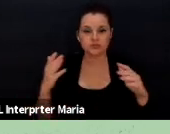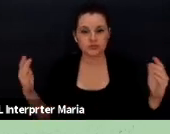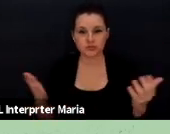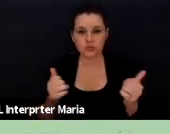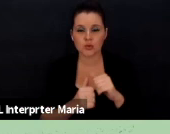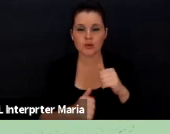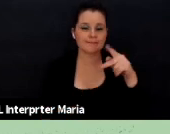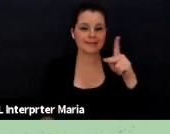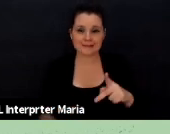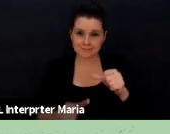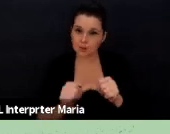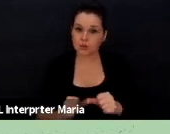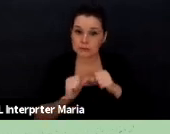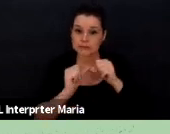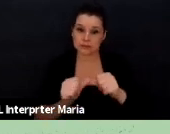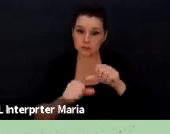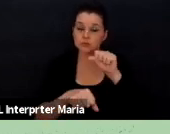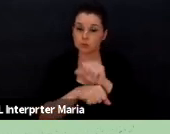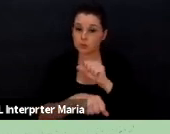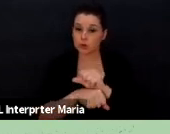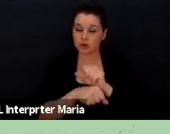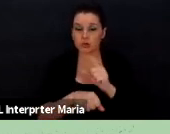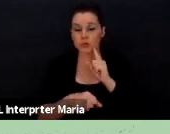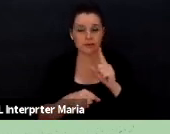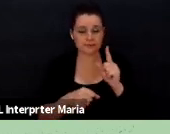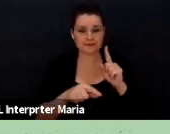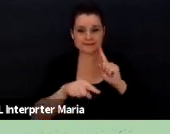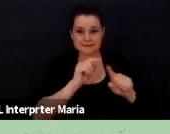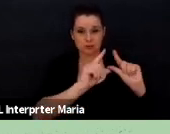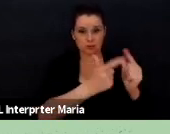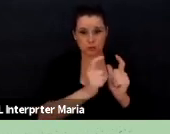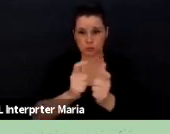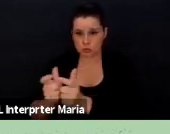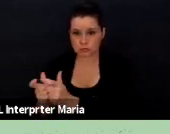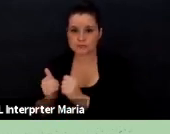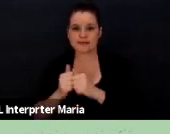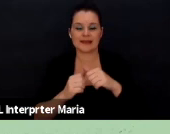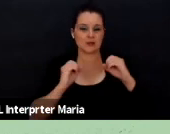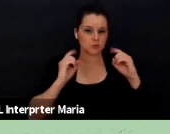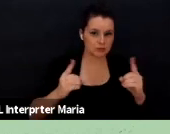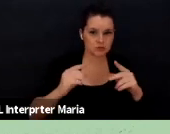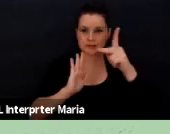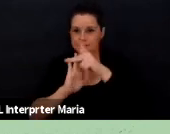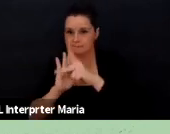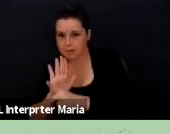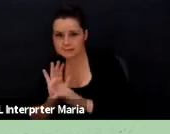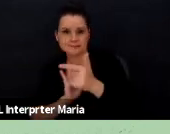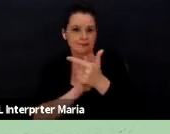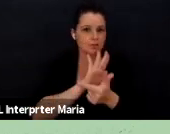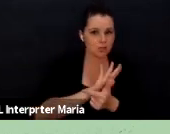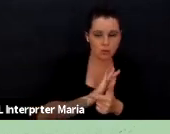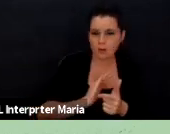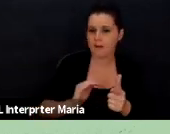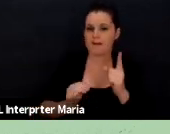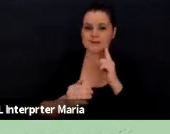Philadelphia continues to work across silos and sectors in education and policy and law to